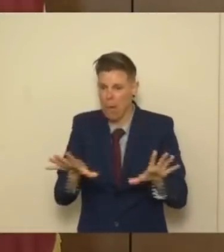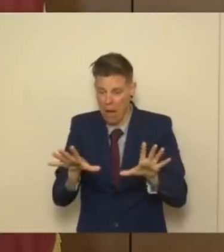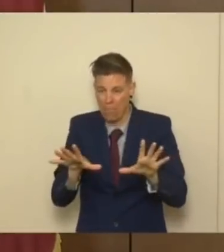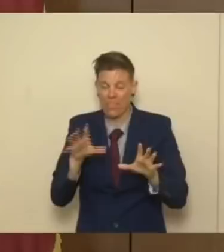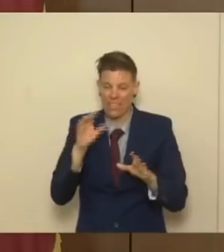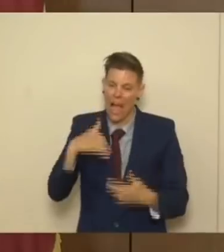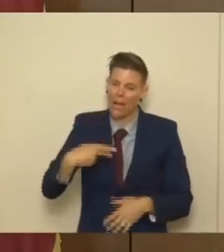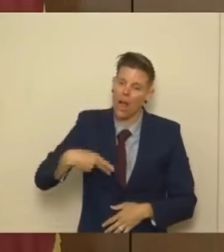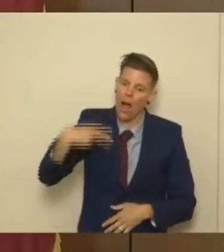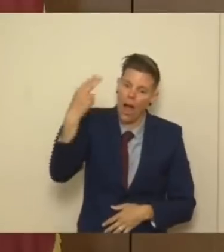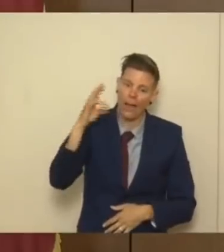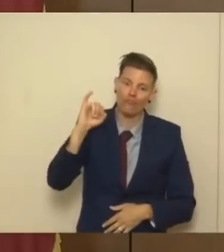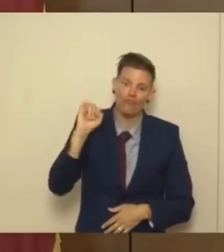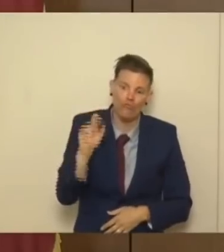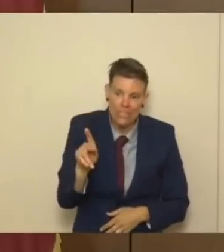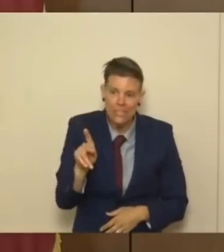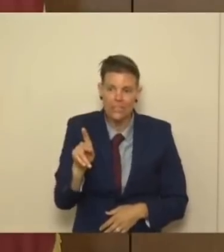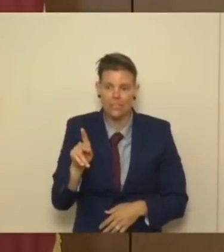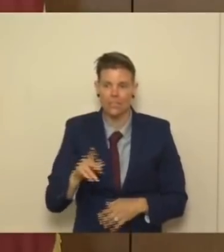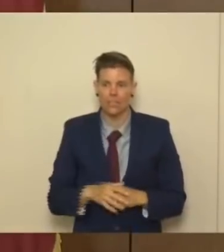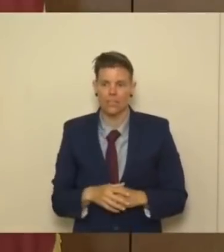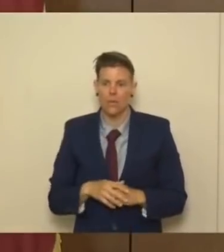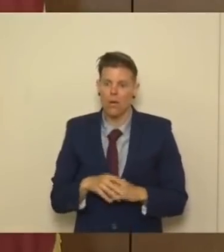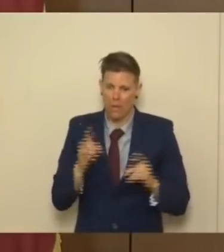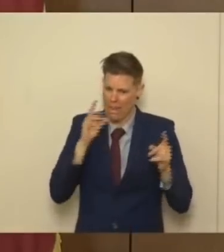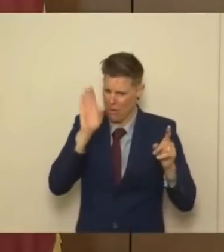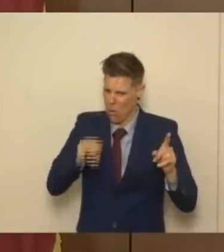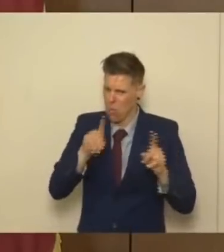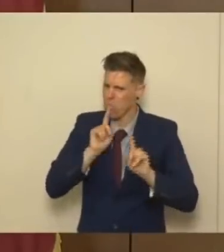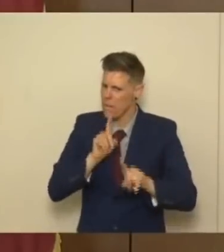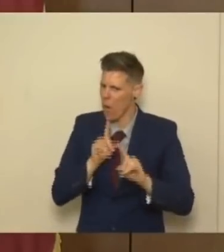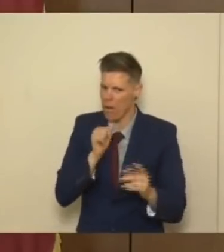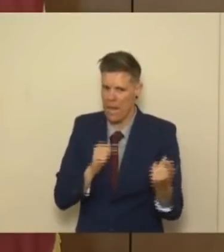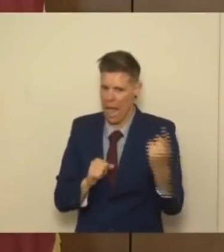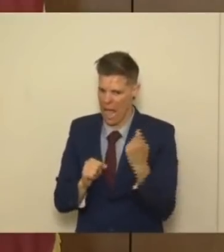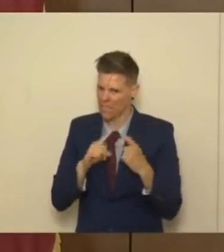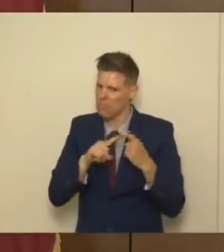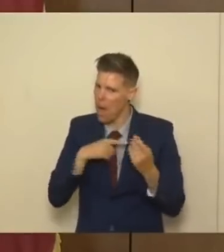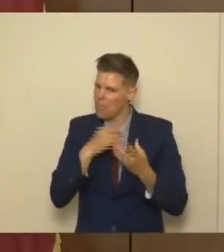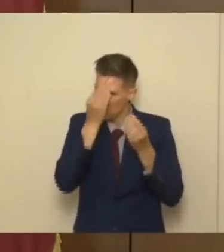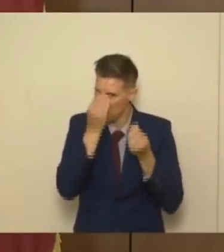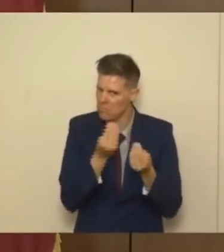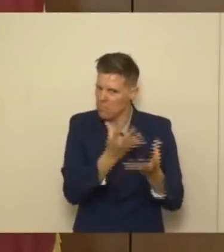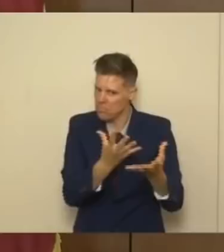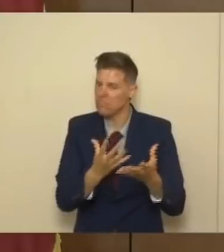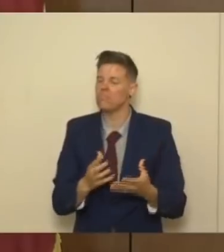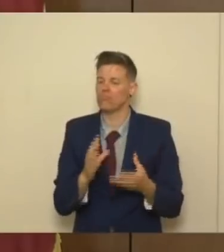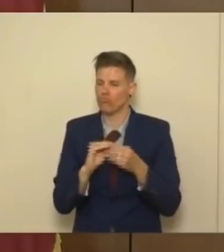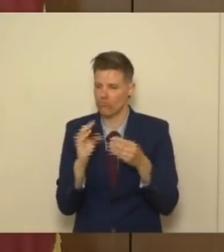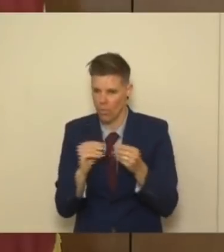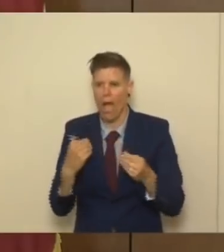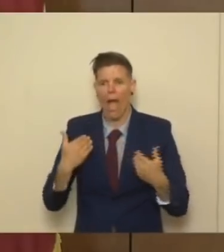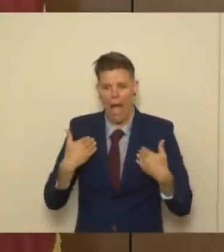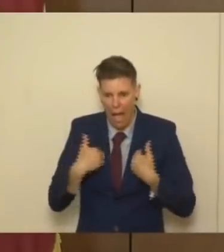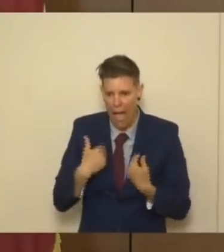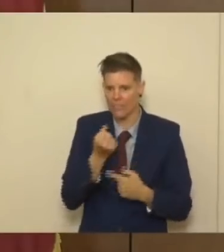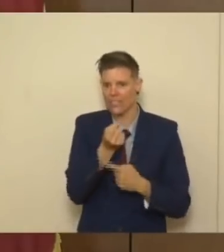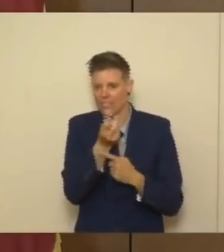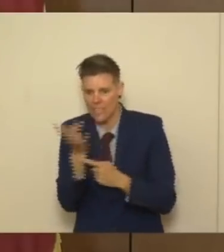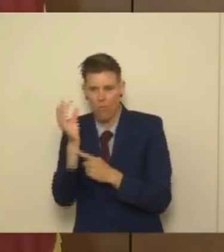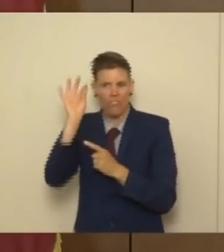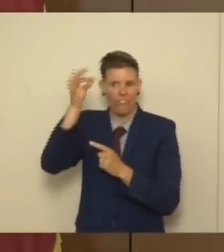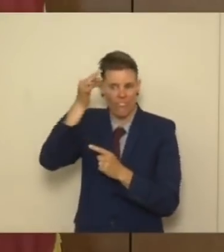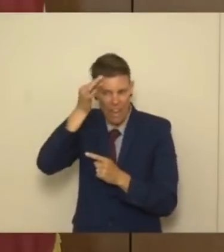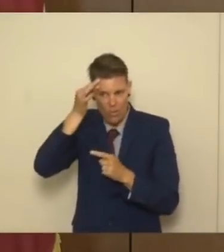ask this, but I want you to have it. Right? We've got several both federal and state facilities that have an